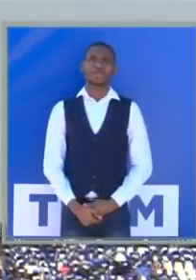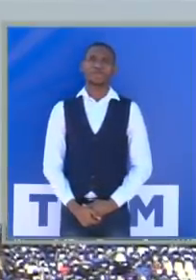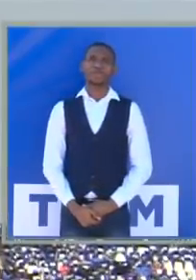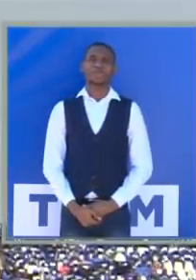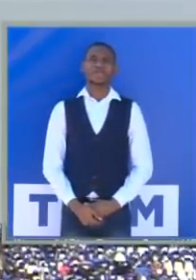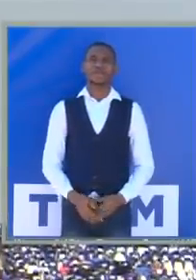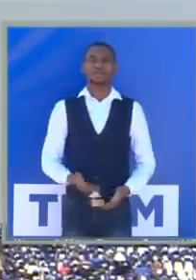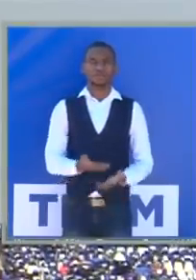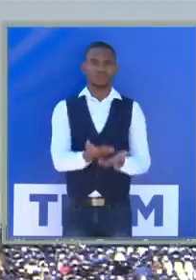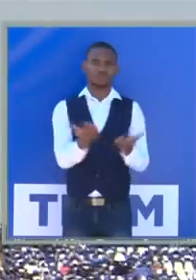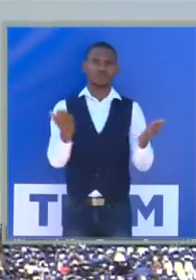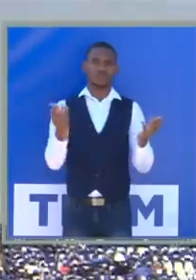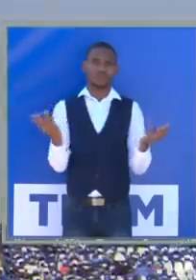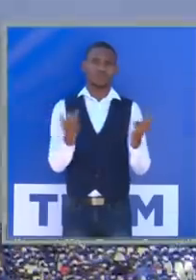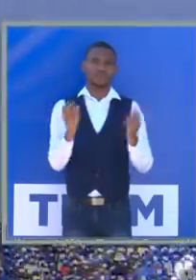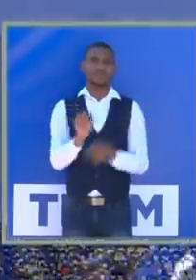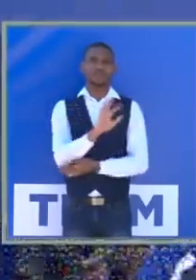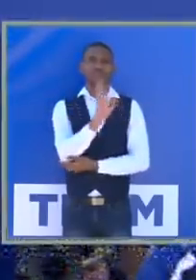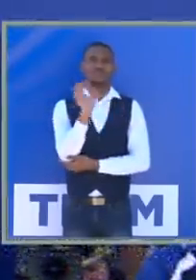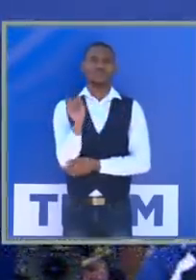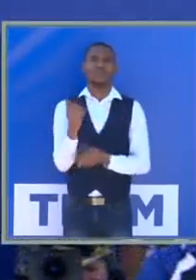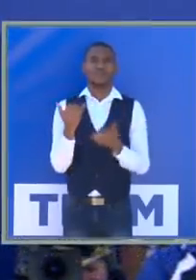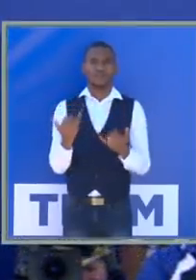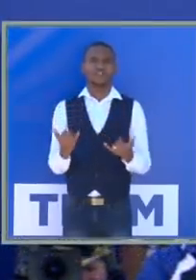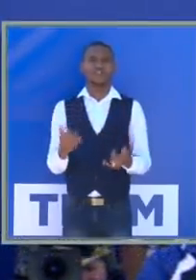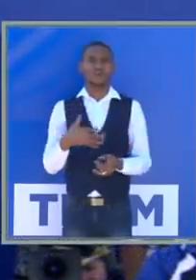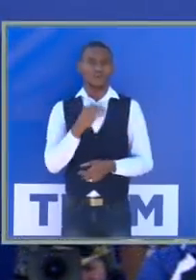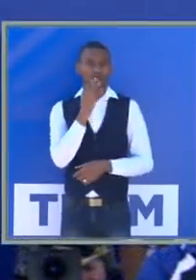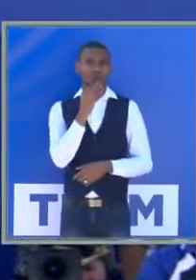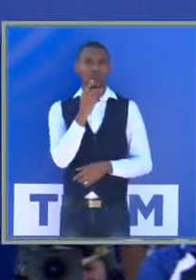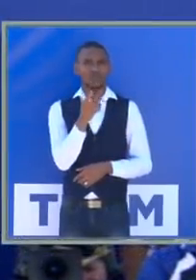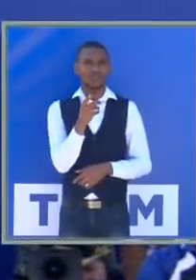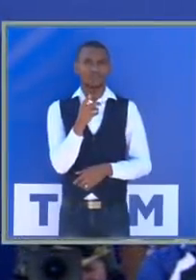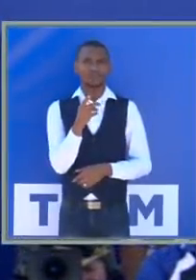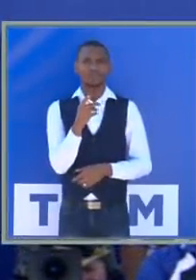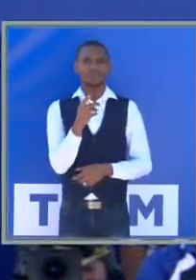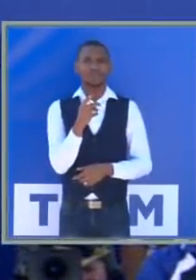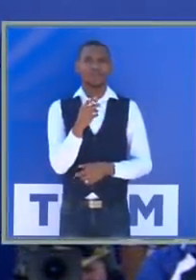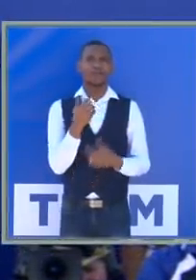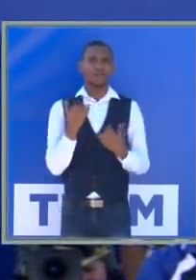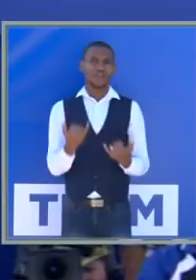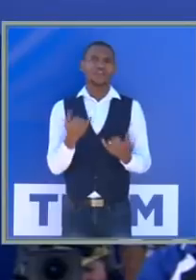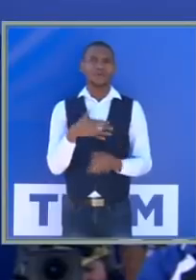My fellow citizens,